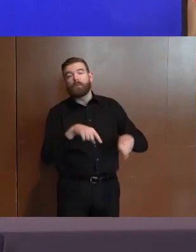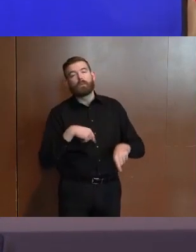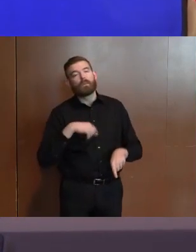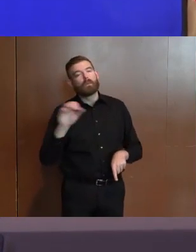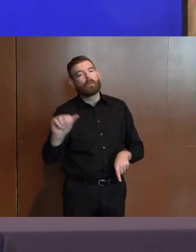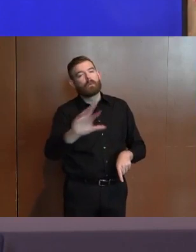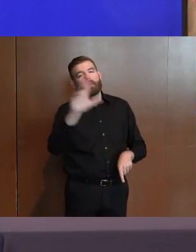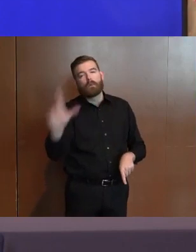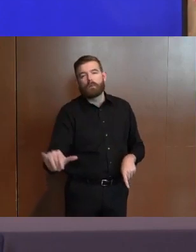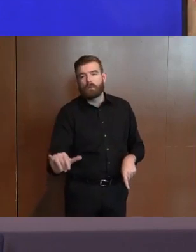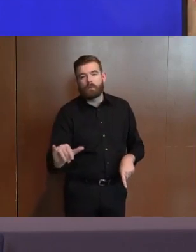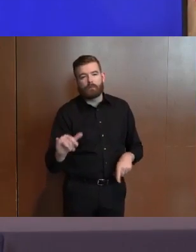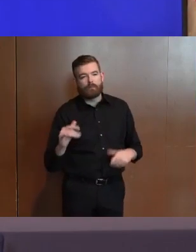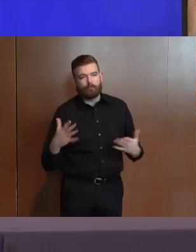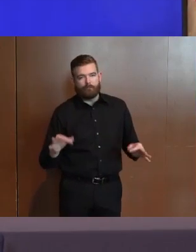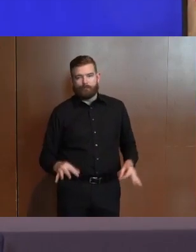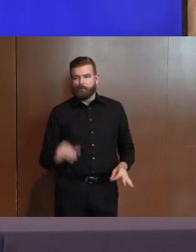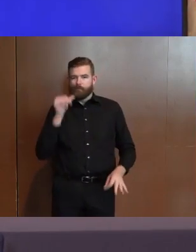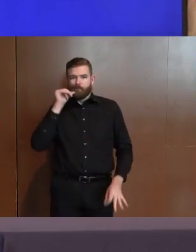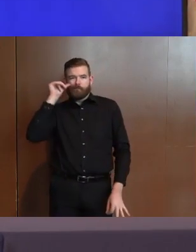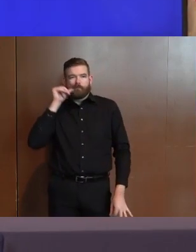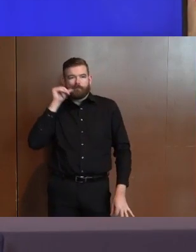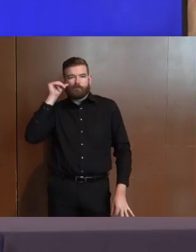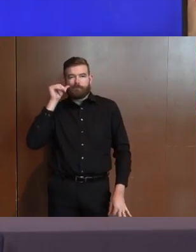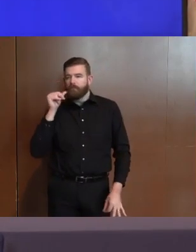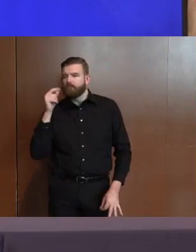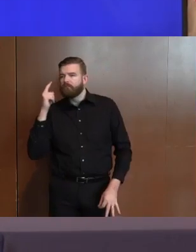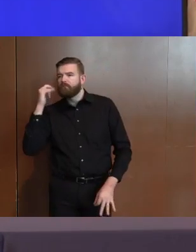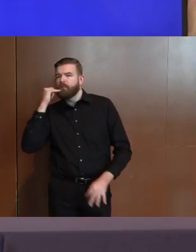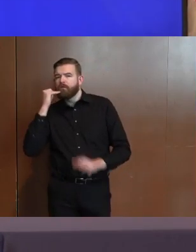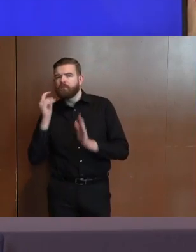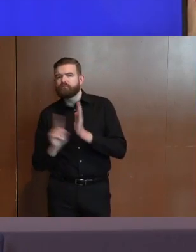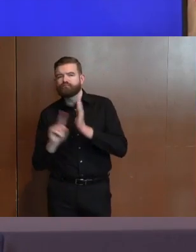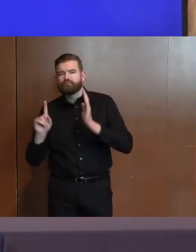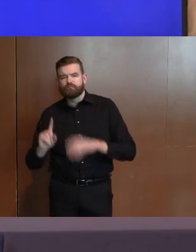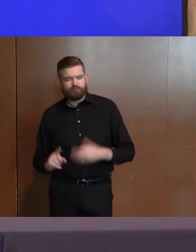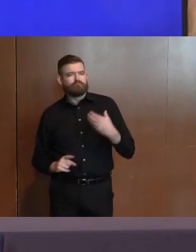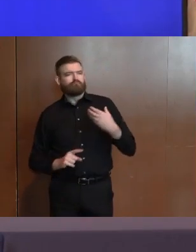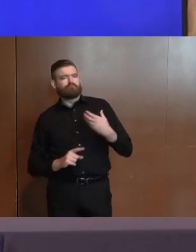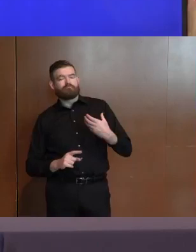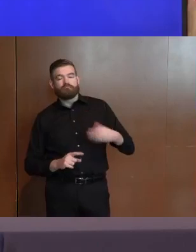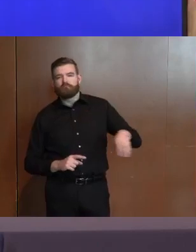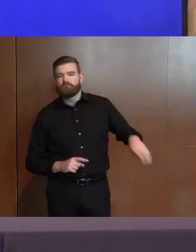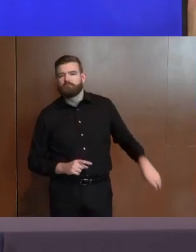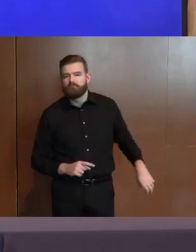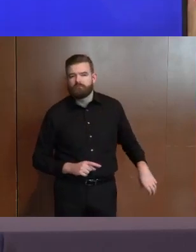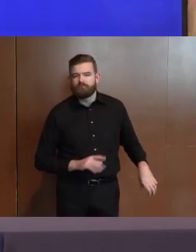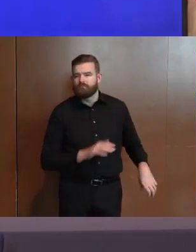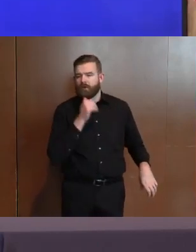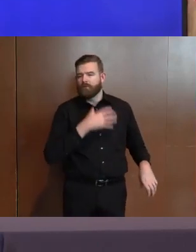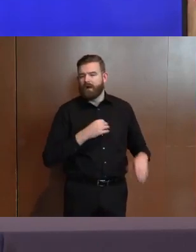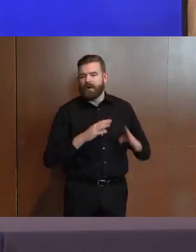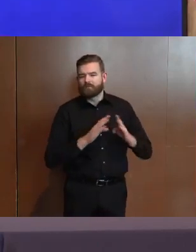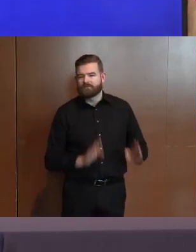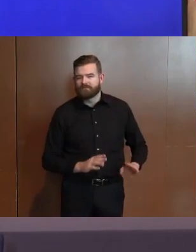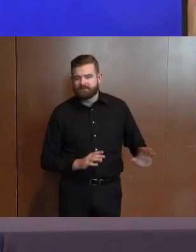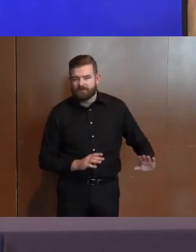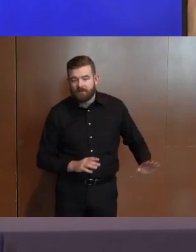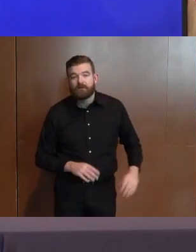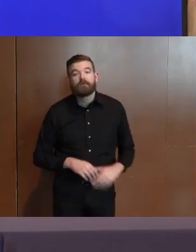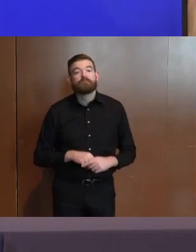process. Excuse me, I want to make sure this isn't the White House. We'll go through this process with all of our departments as we normally